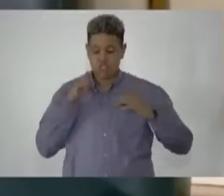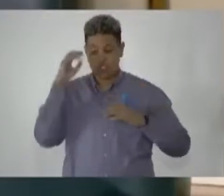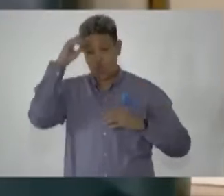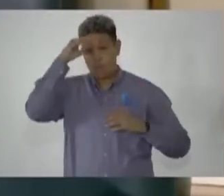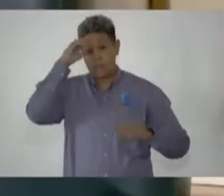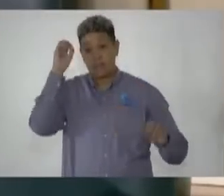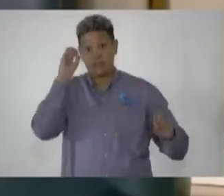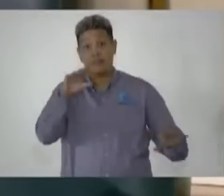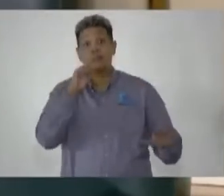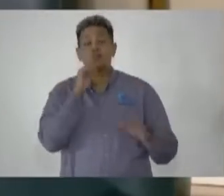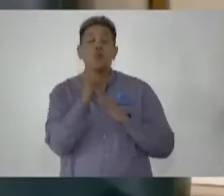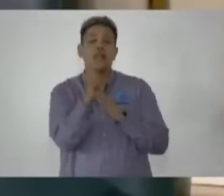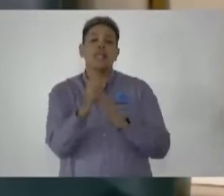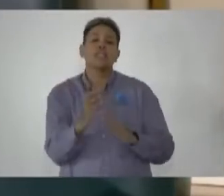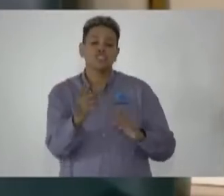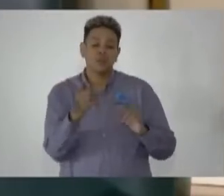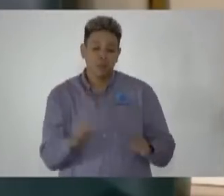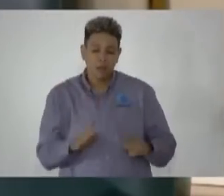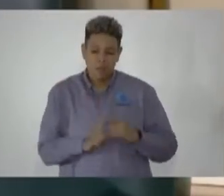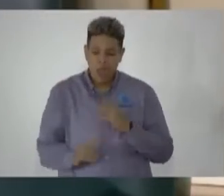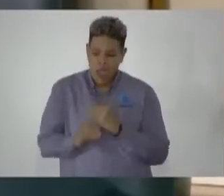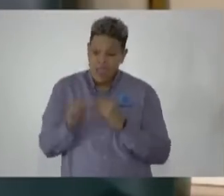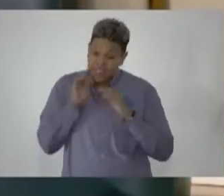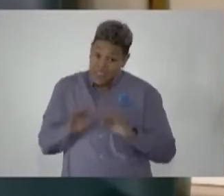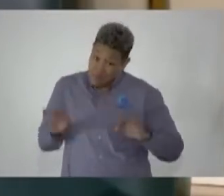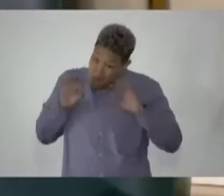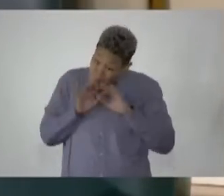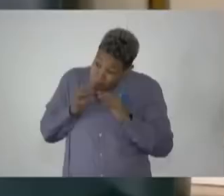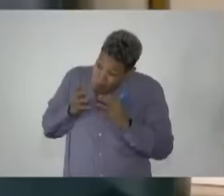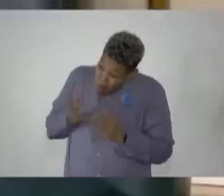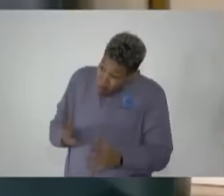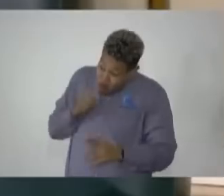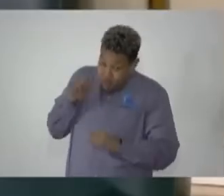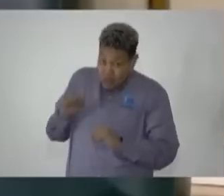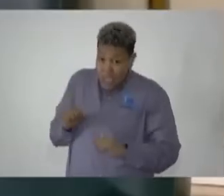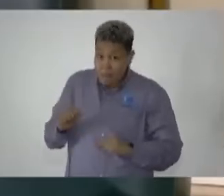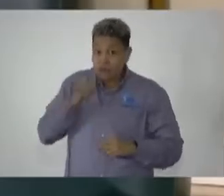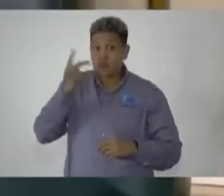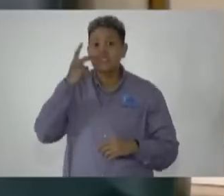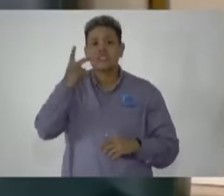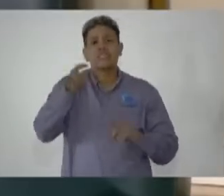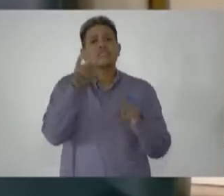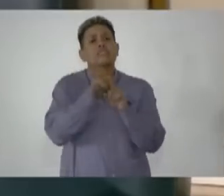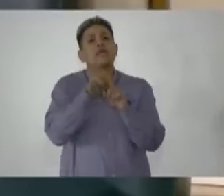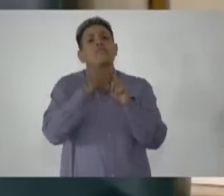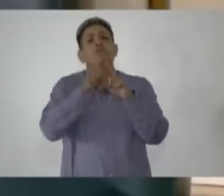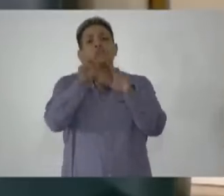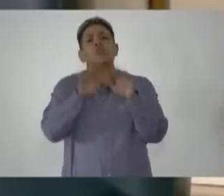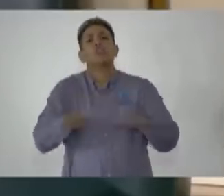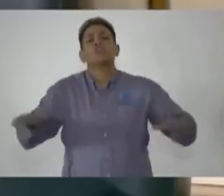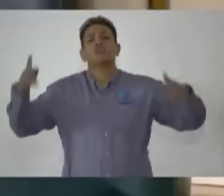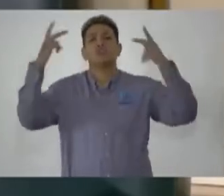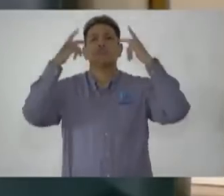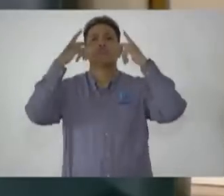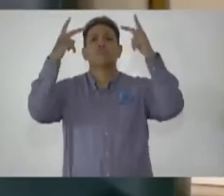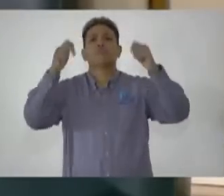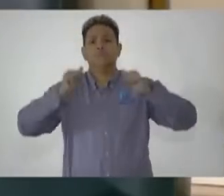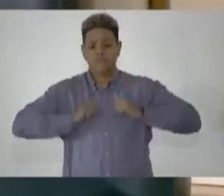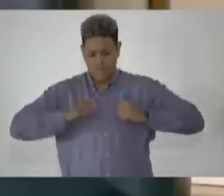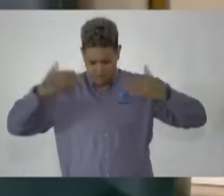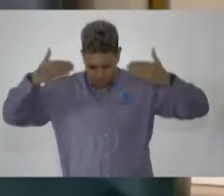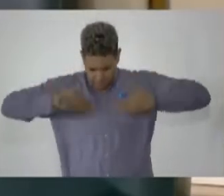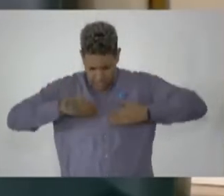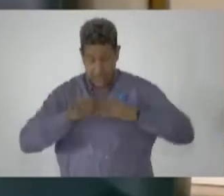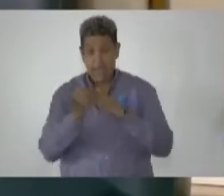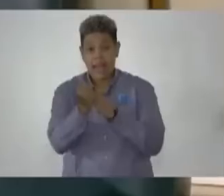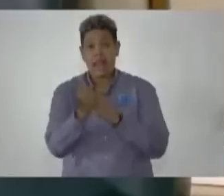bring to leadership, and the importance of being able to see yourself and your children being able to see themselves in